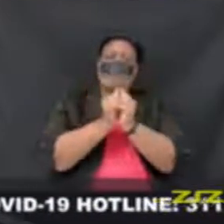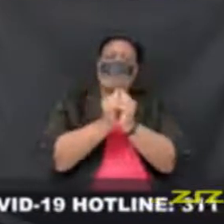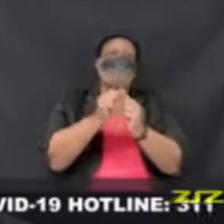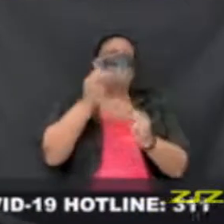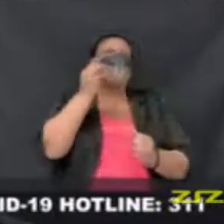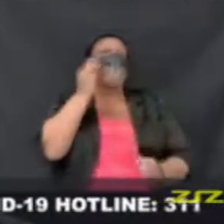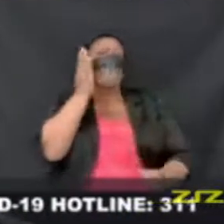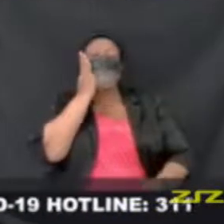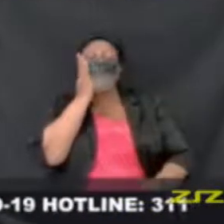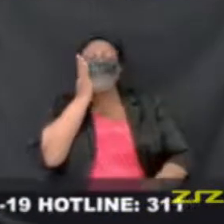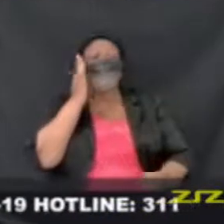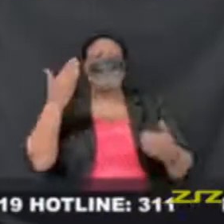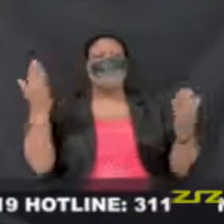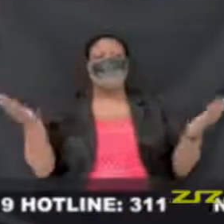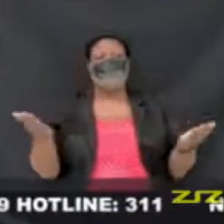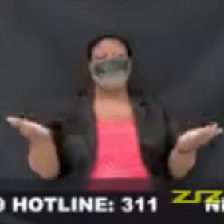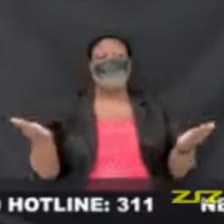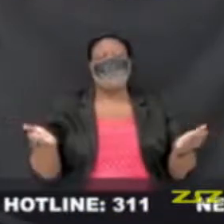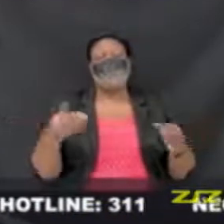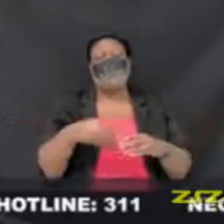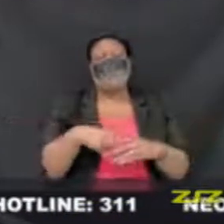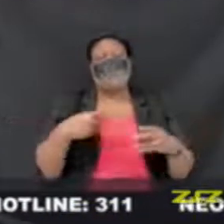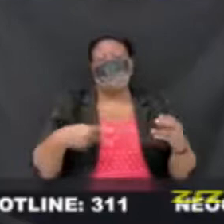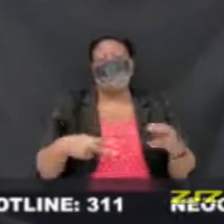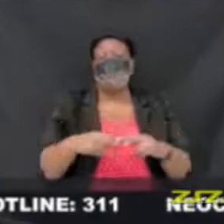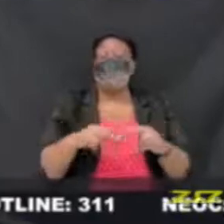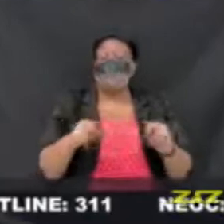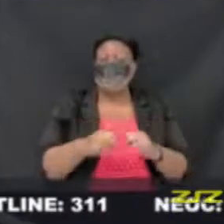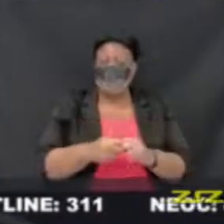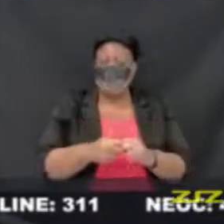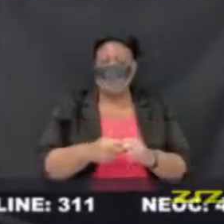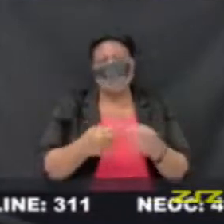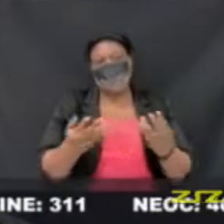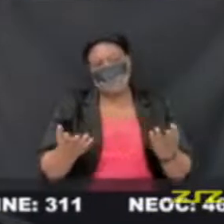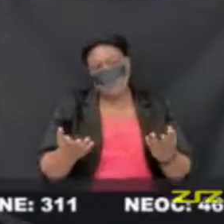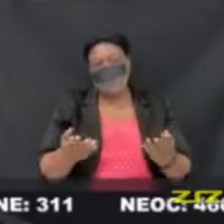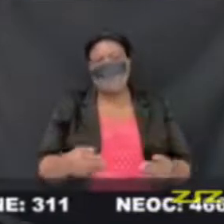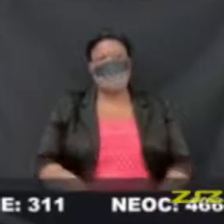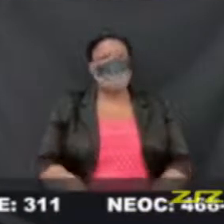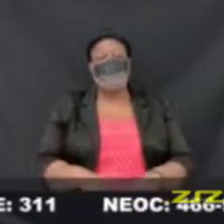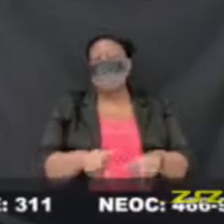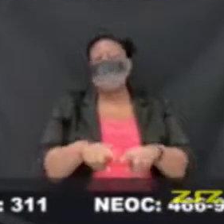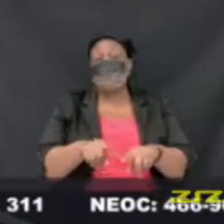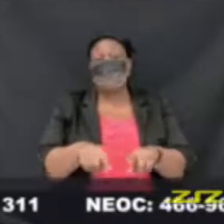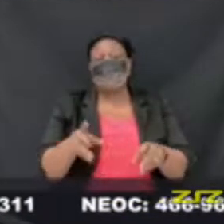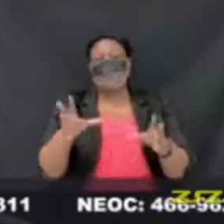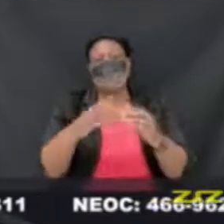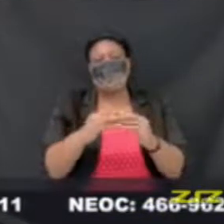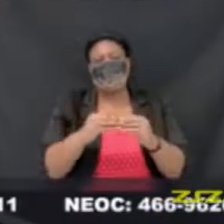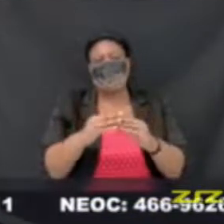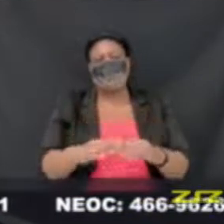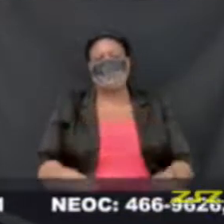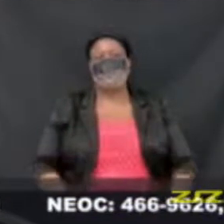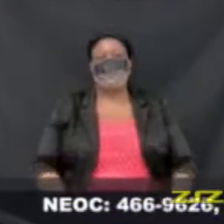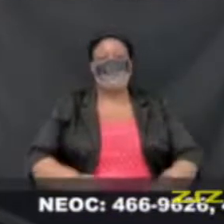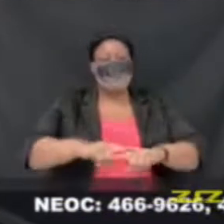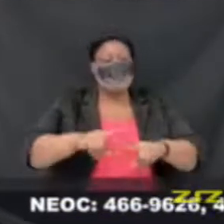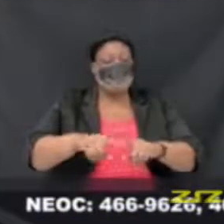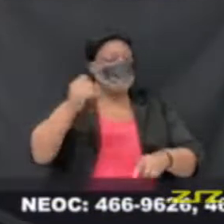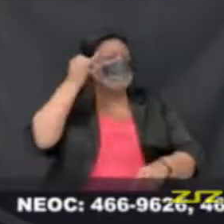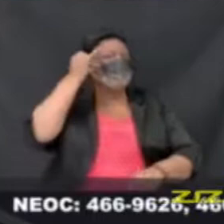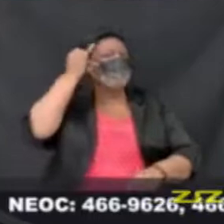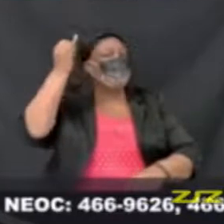that we would have hosted and convened with the hoteliers both on St. Kitts and Nevis, and a number of recommendations were shared by